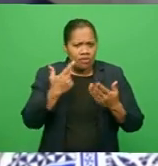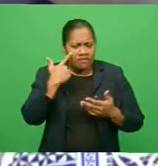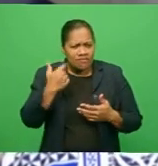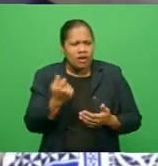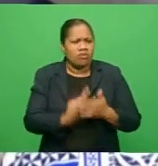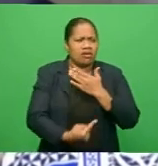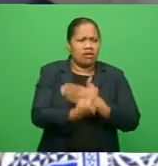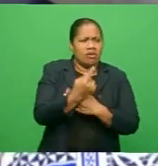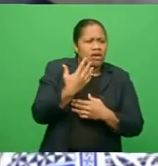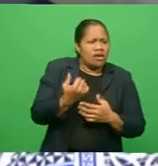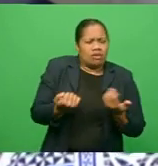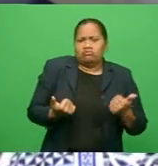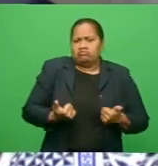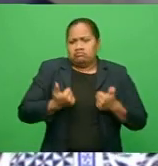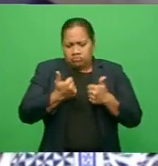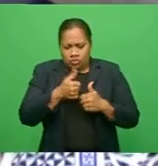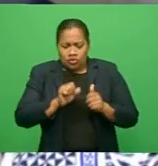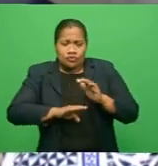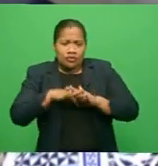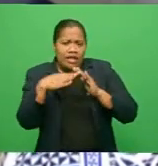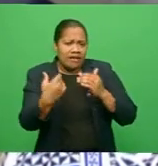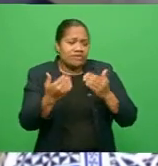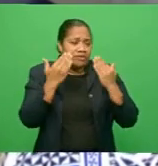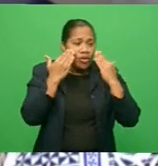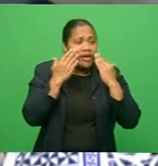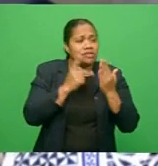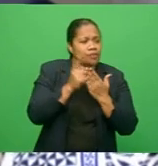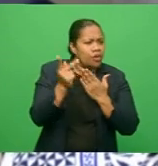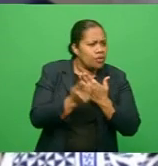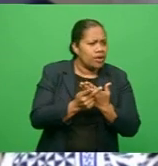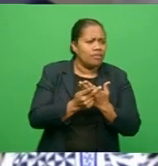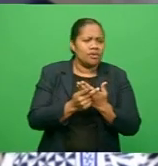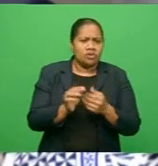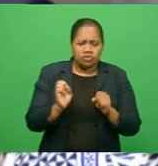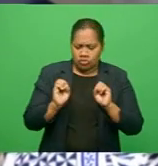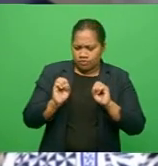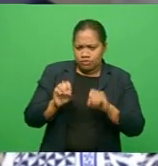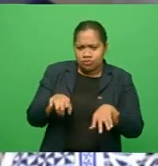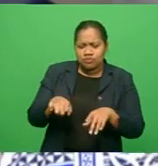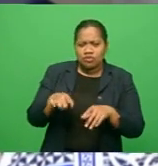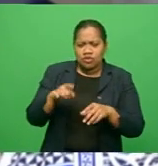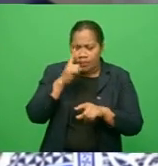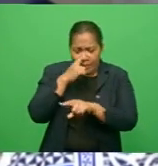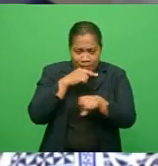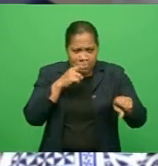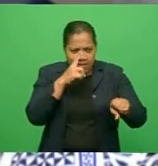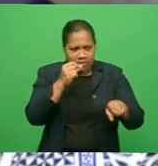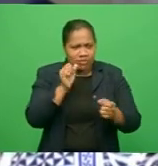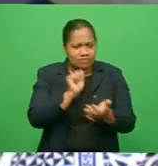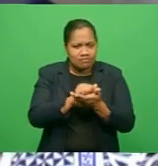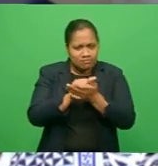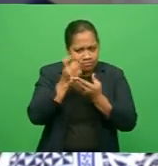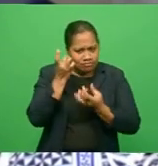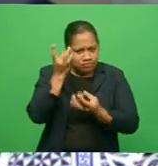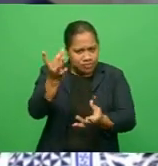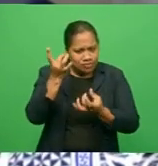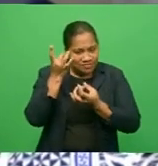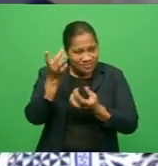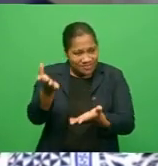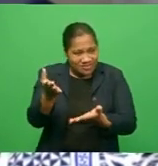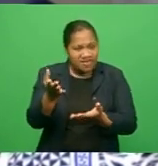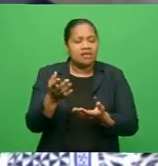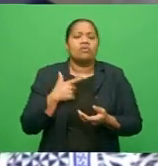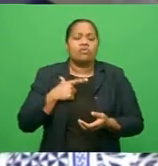have a good awareness program. Through good awareness, people are well informed on the purpose of the data that